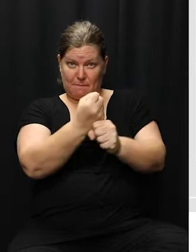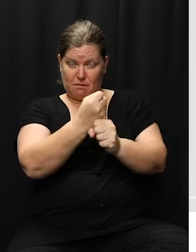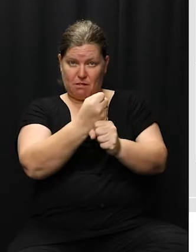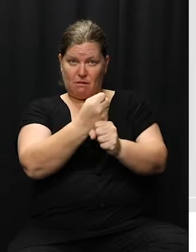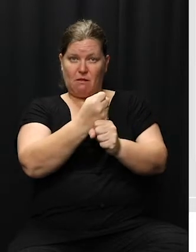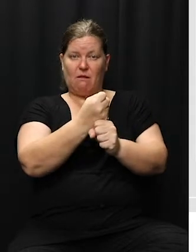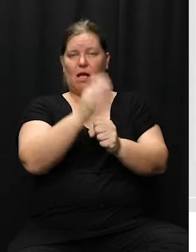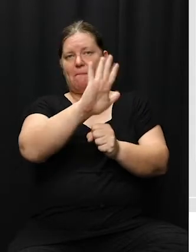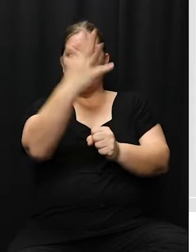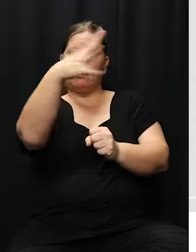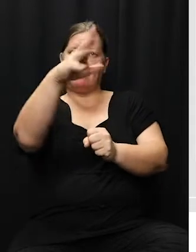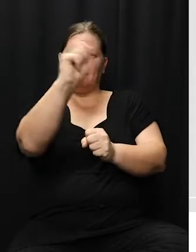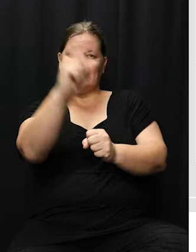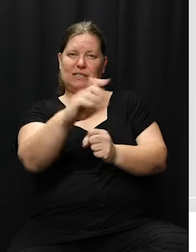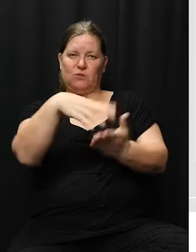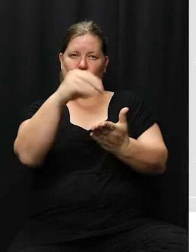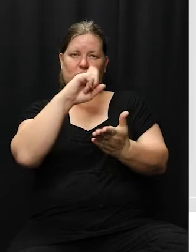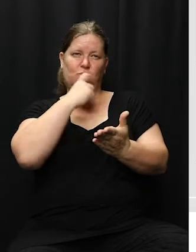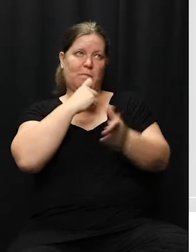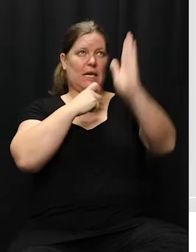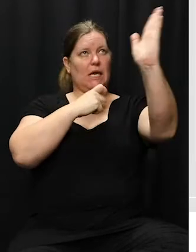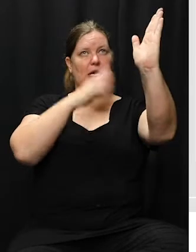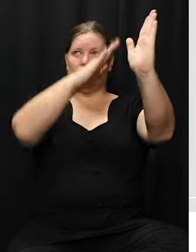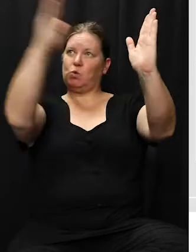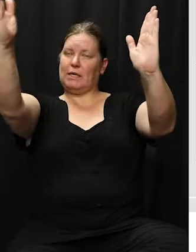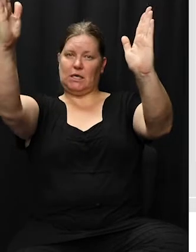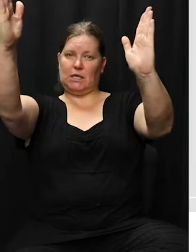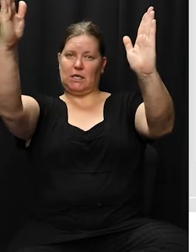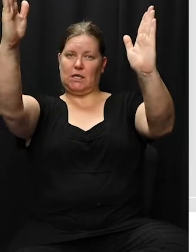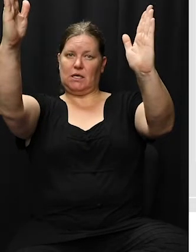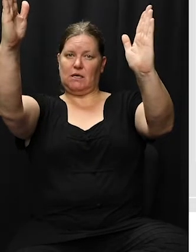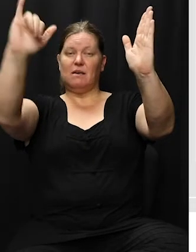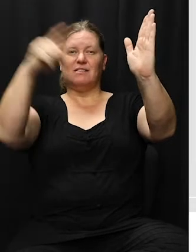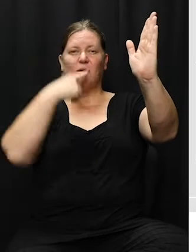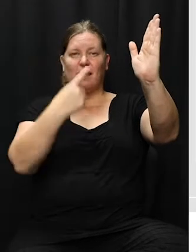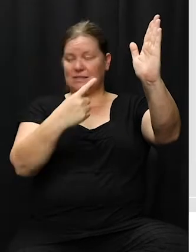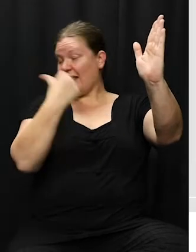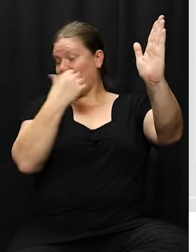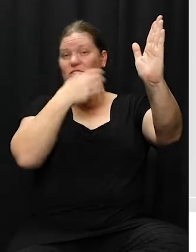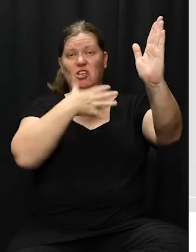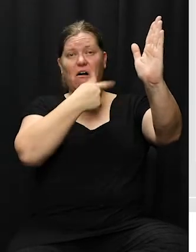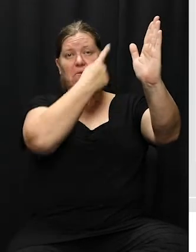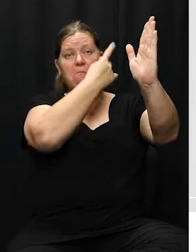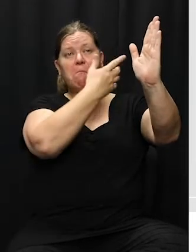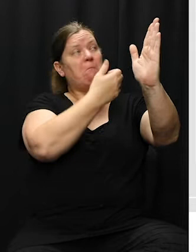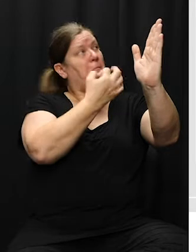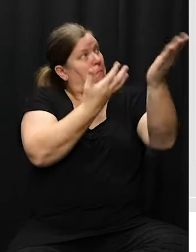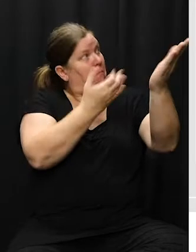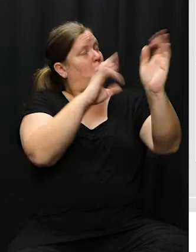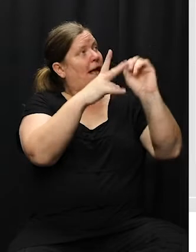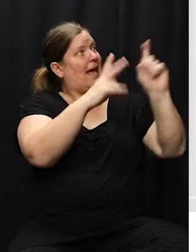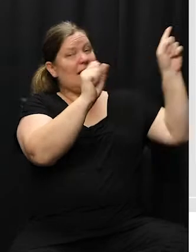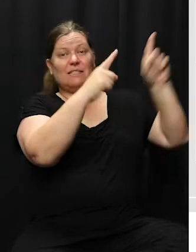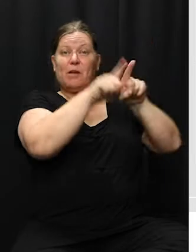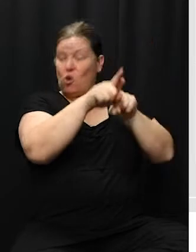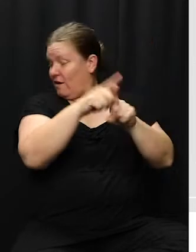at a child who's been learning for 2 years and 2 months, about 90% of kids are going to be from here to here during that time. And this child, you can